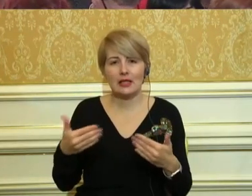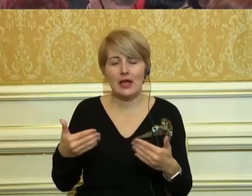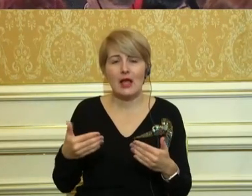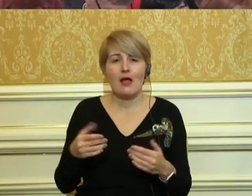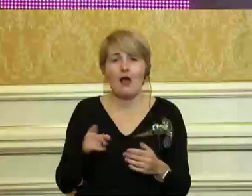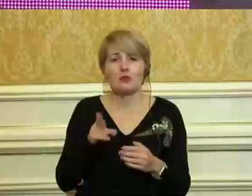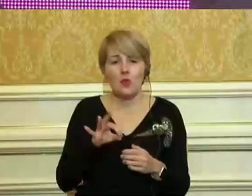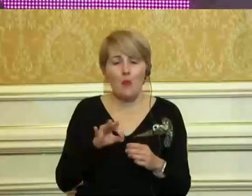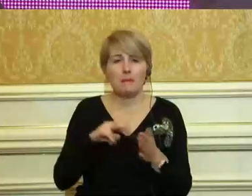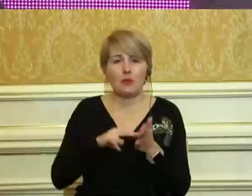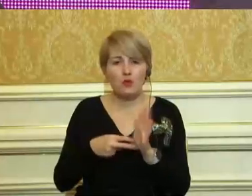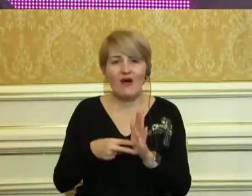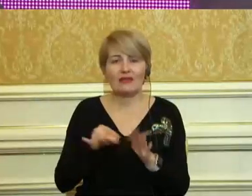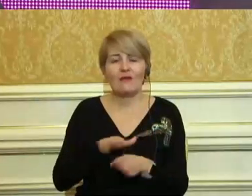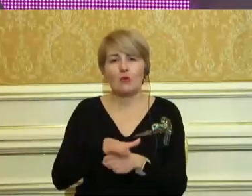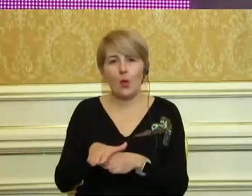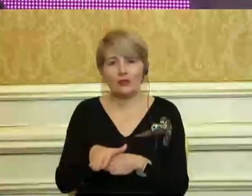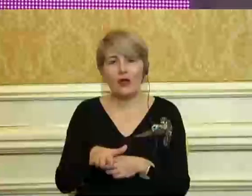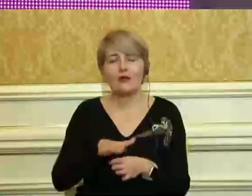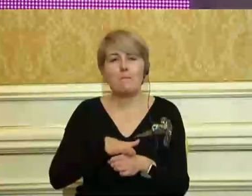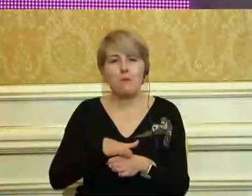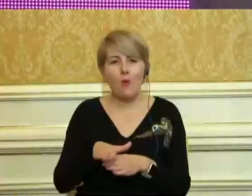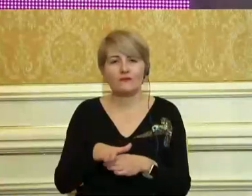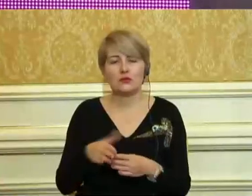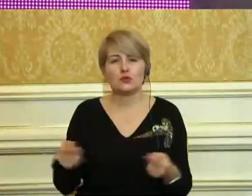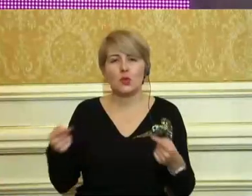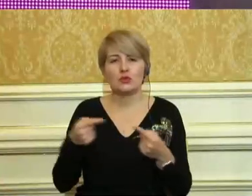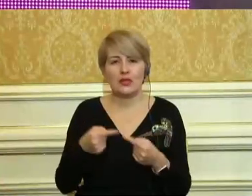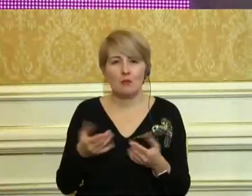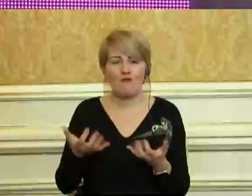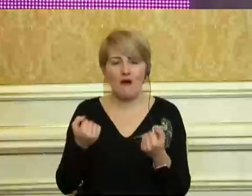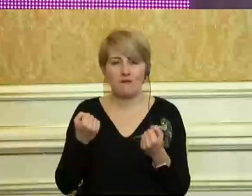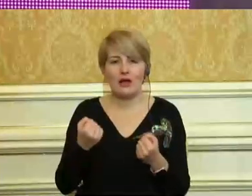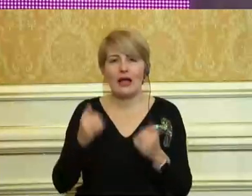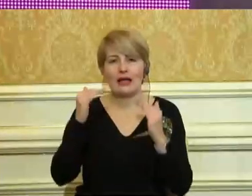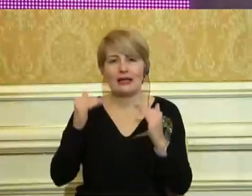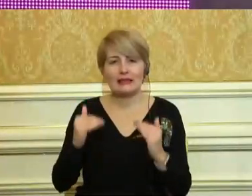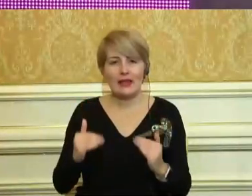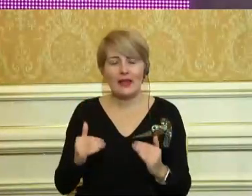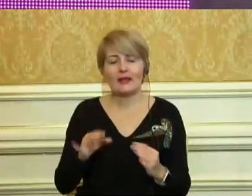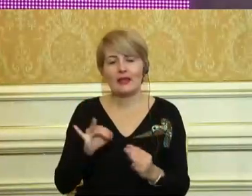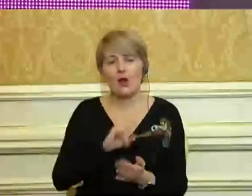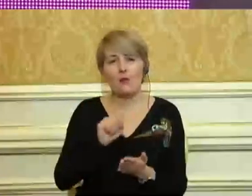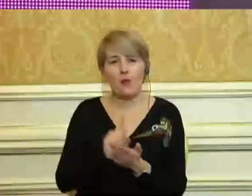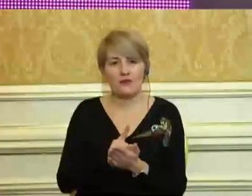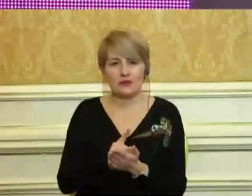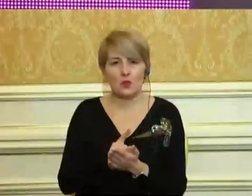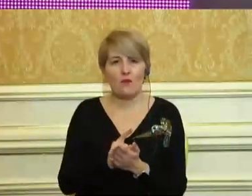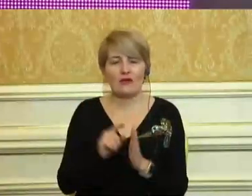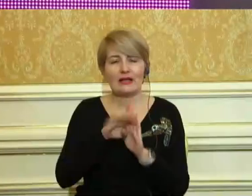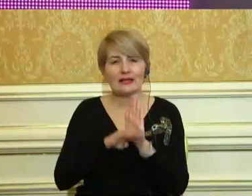from planning and till the execution of the decision. So, it should be a kind of